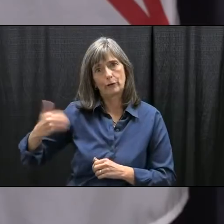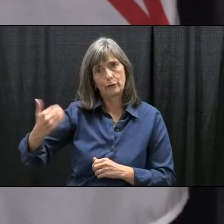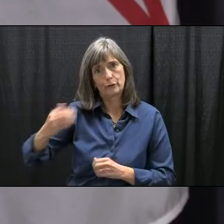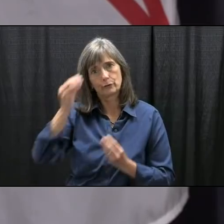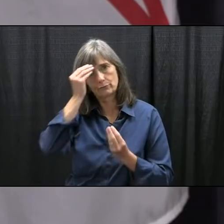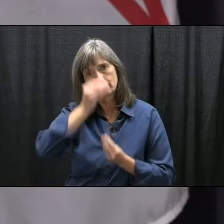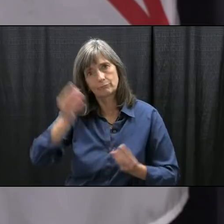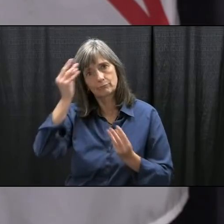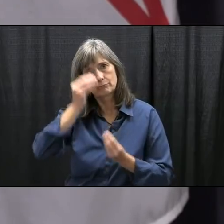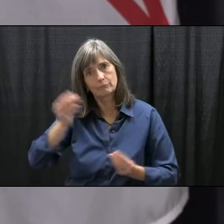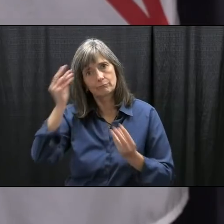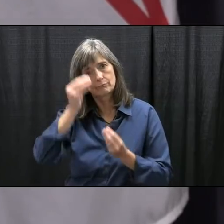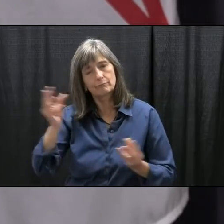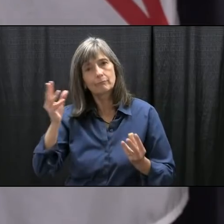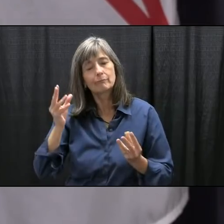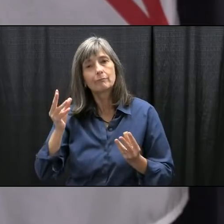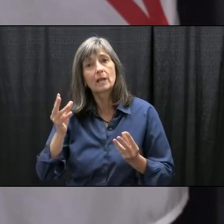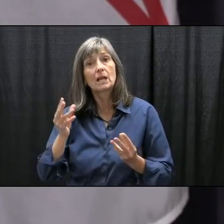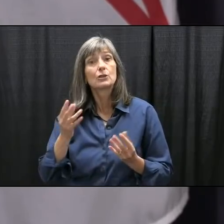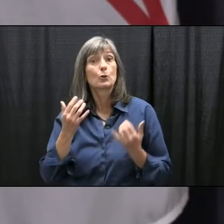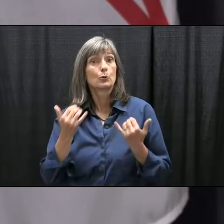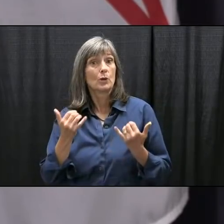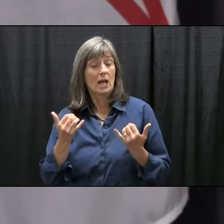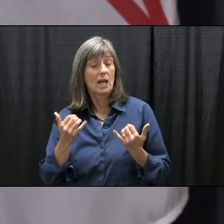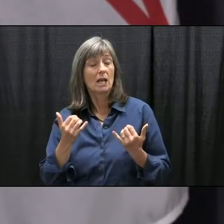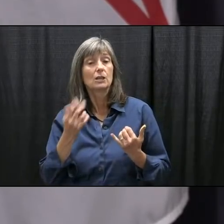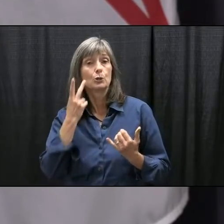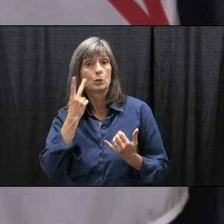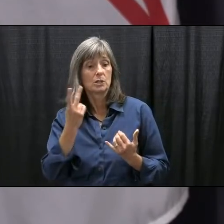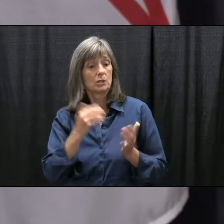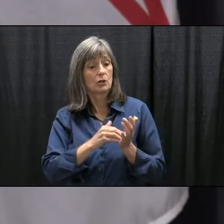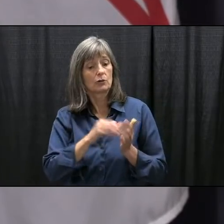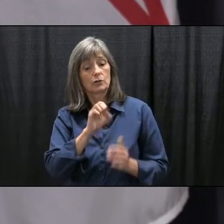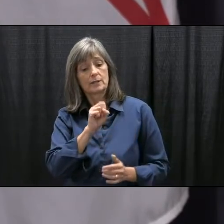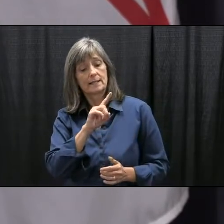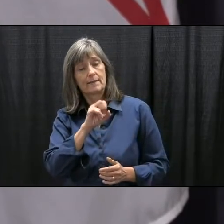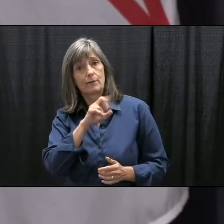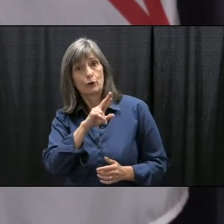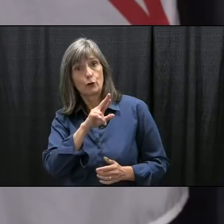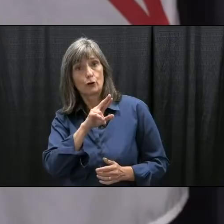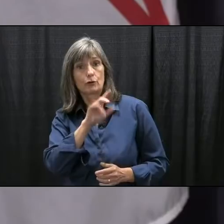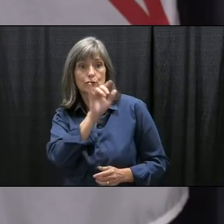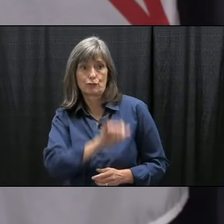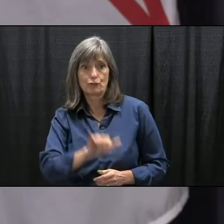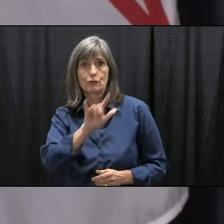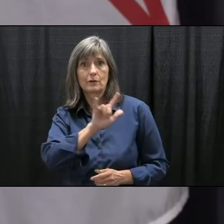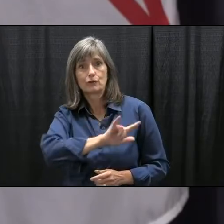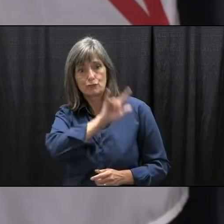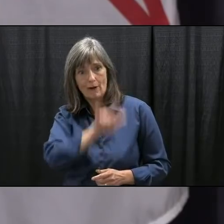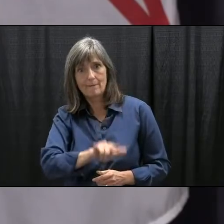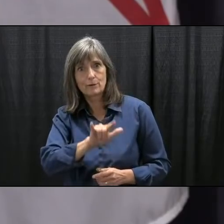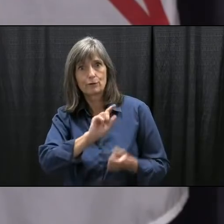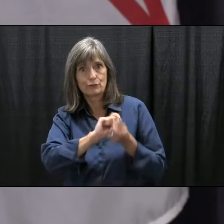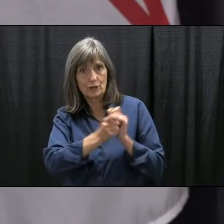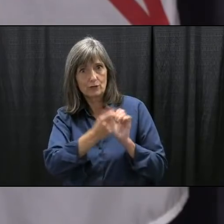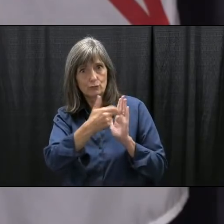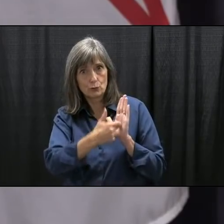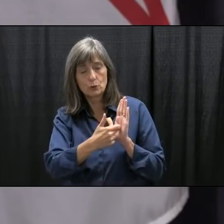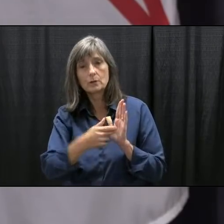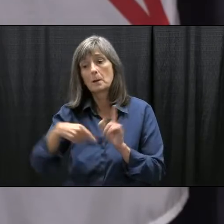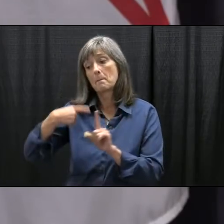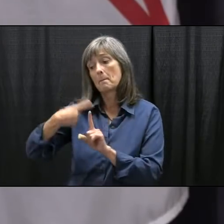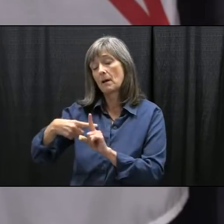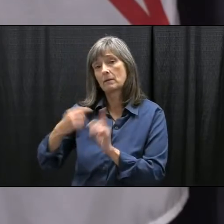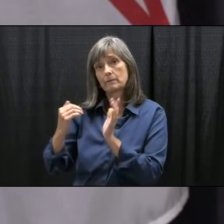today, both in terms of Dr. Sevier's changes to special measures orders related to travel and Dr. Rahman's presentation